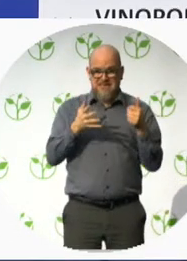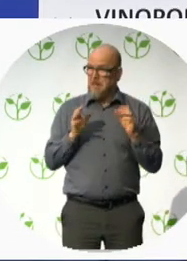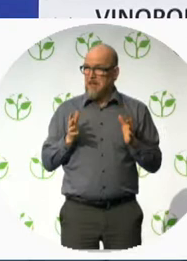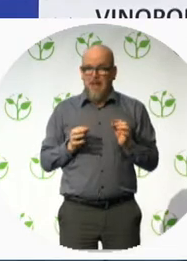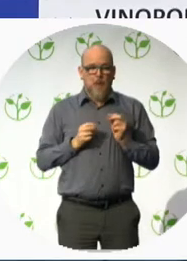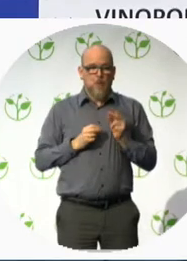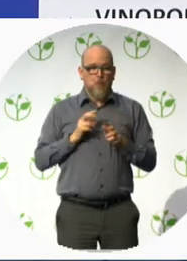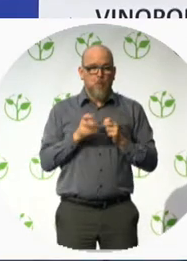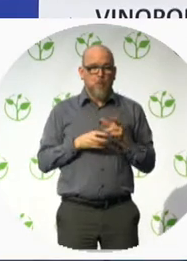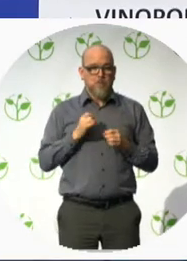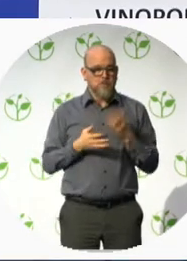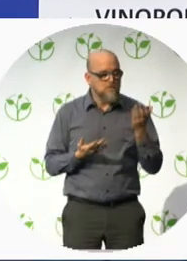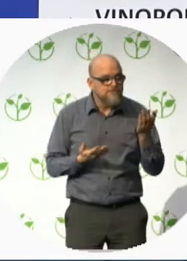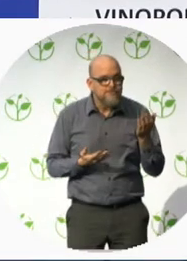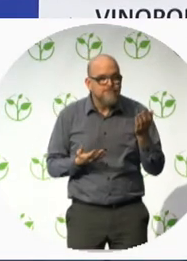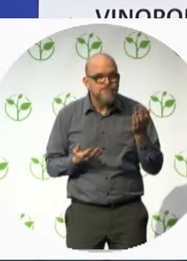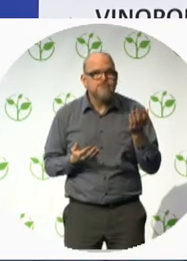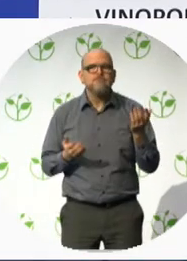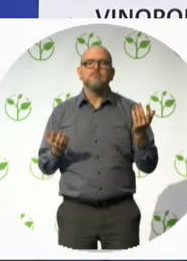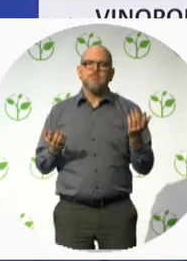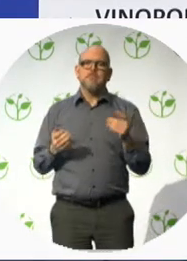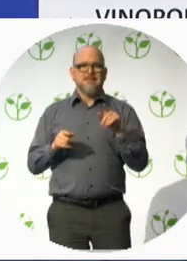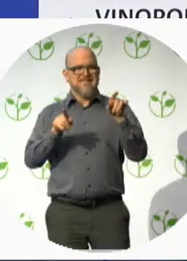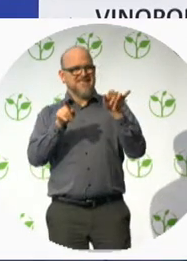most of you know who are familiar with sign language,